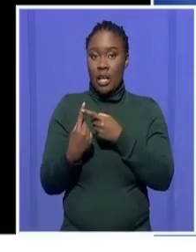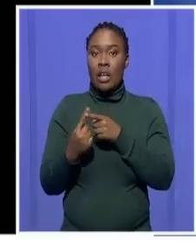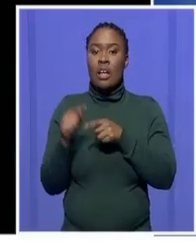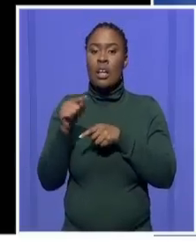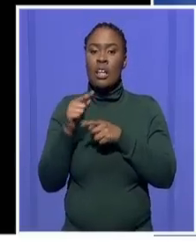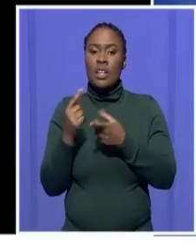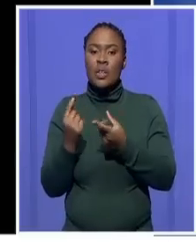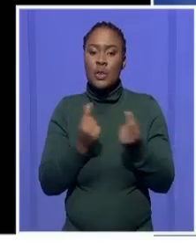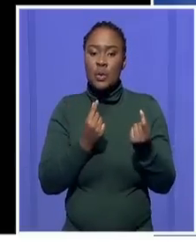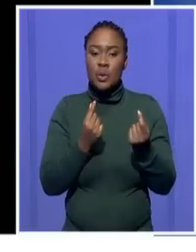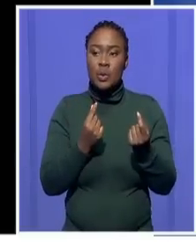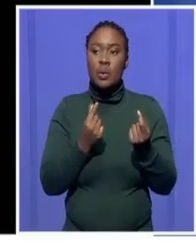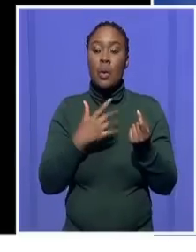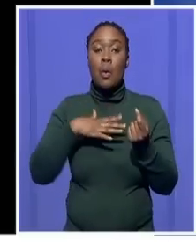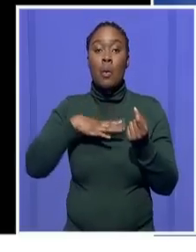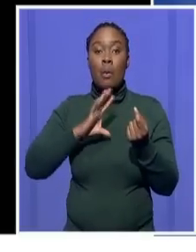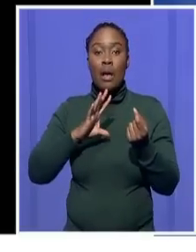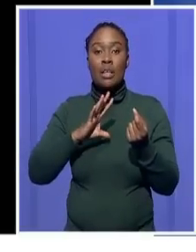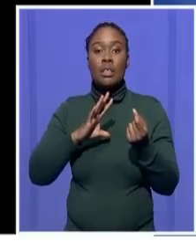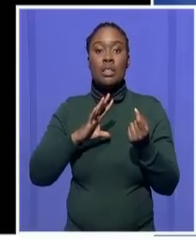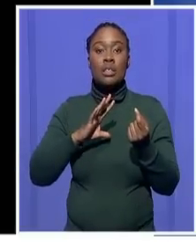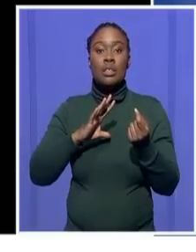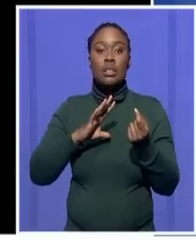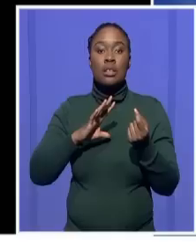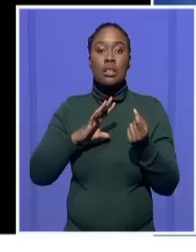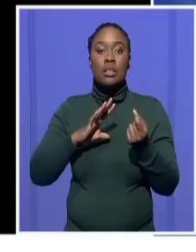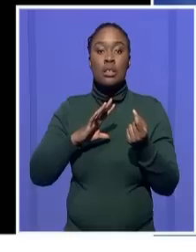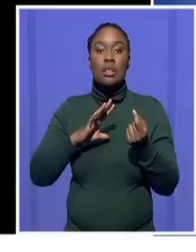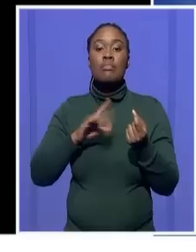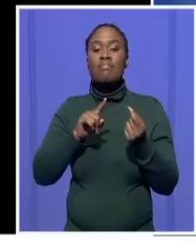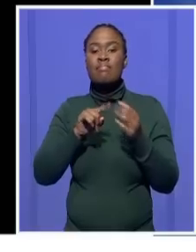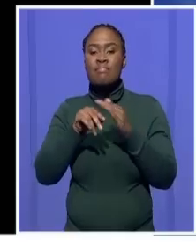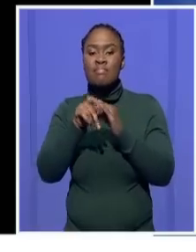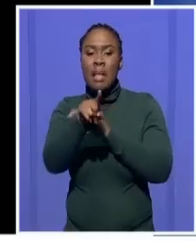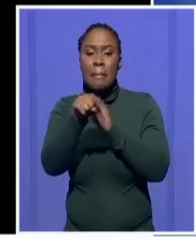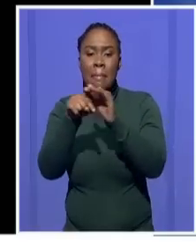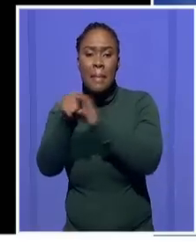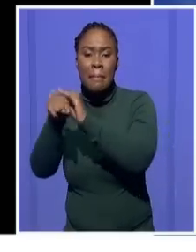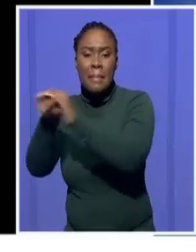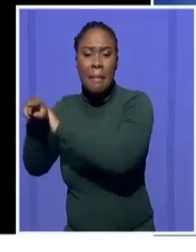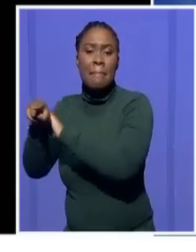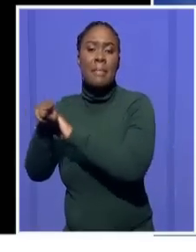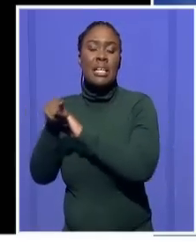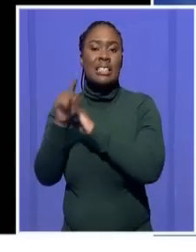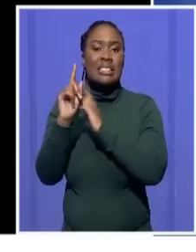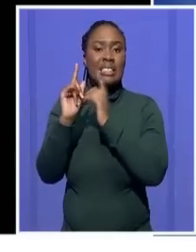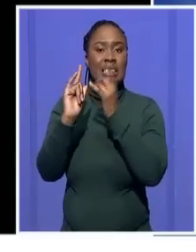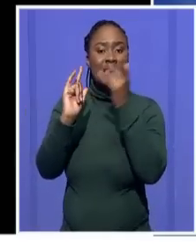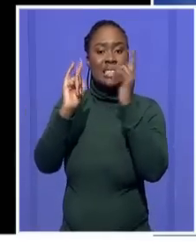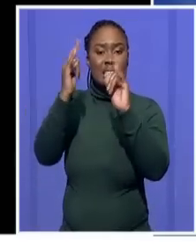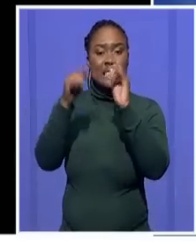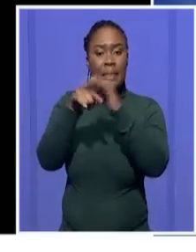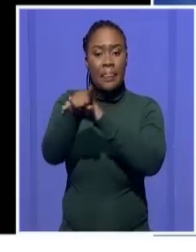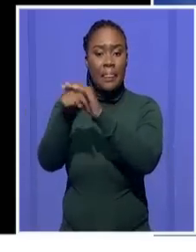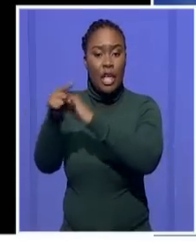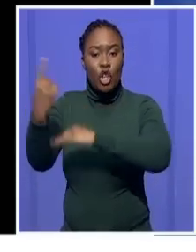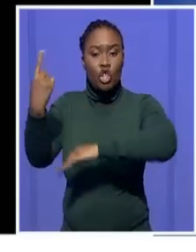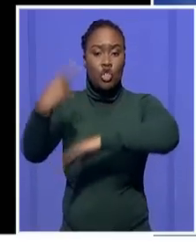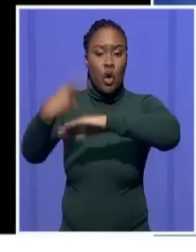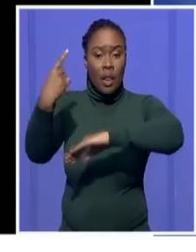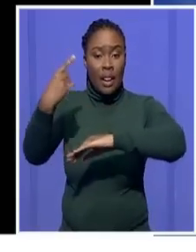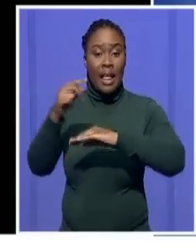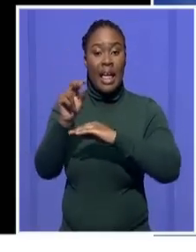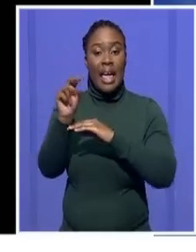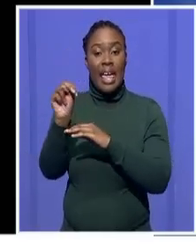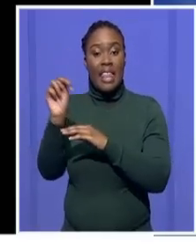to take a toll route into the city for work and for school and things like that. That toll route now that joins the M4